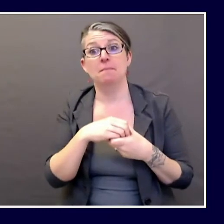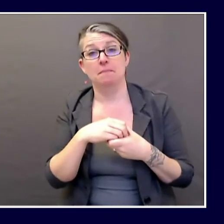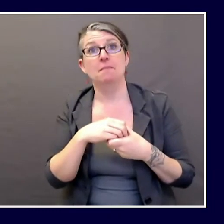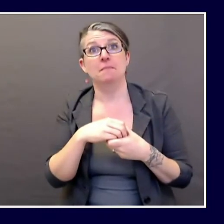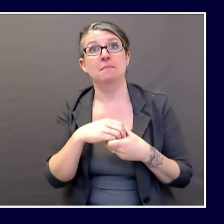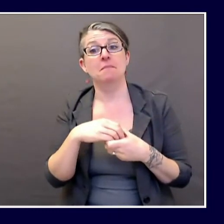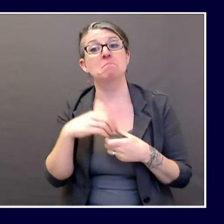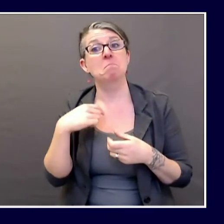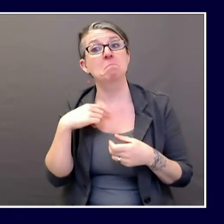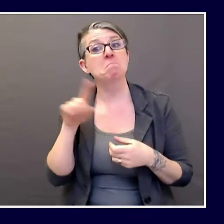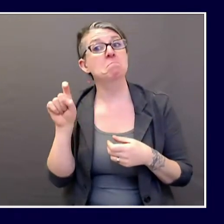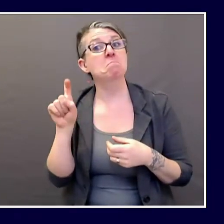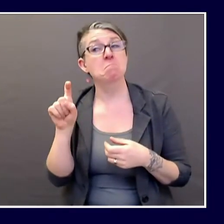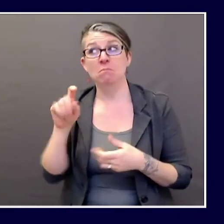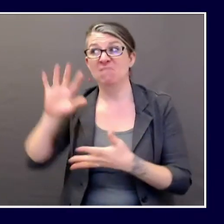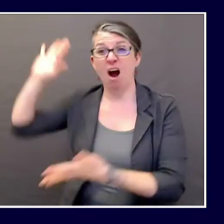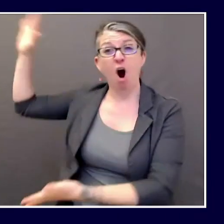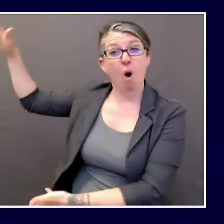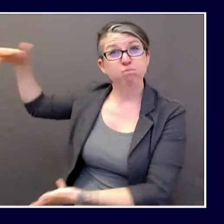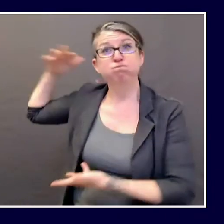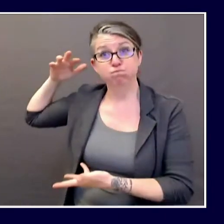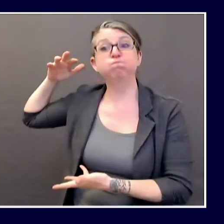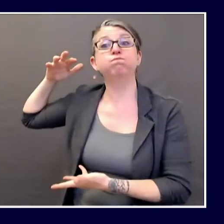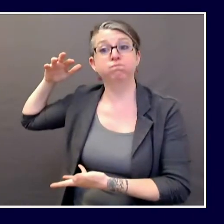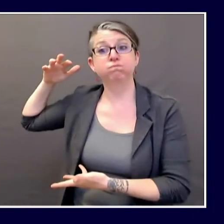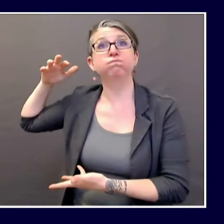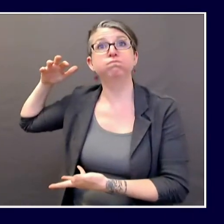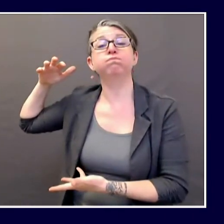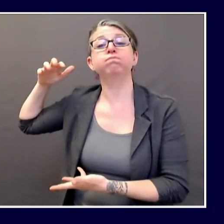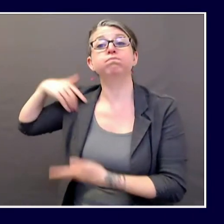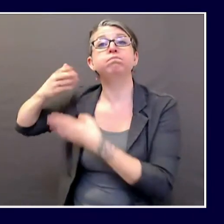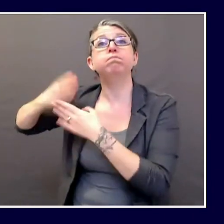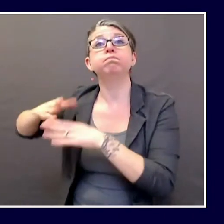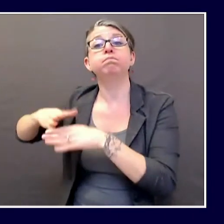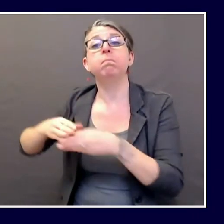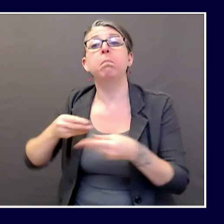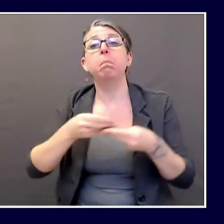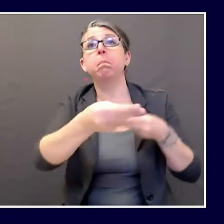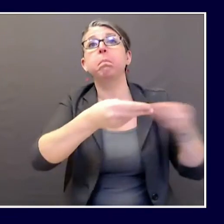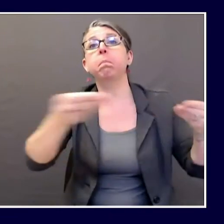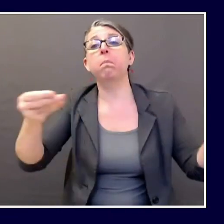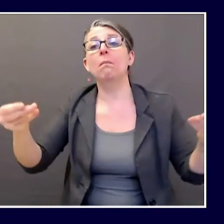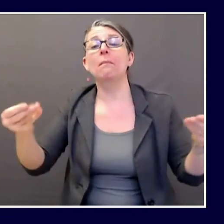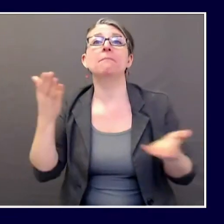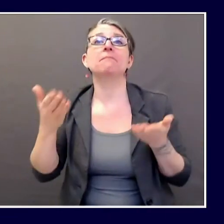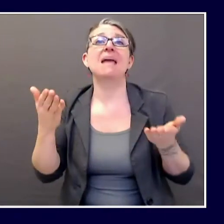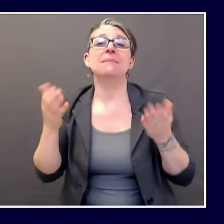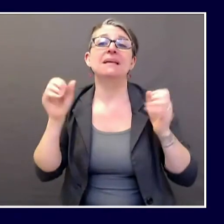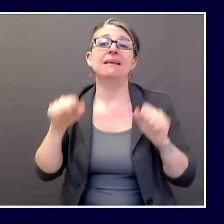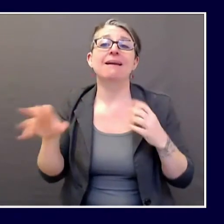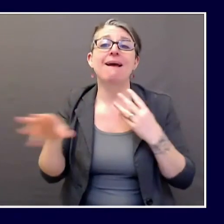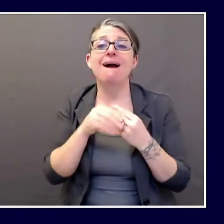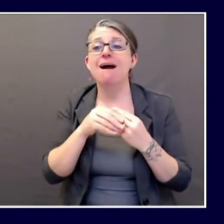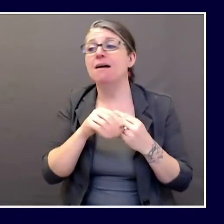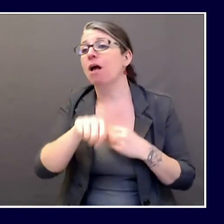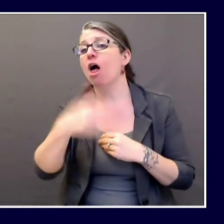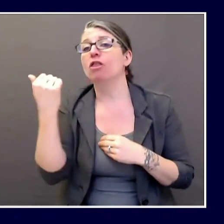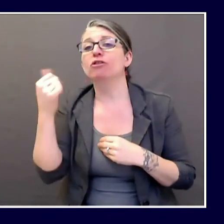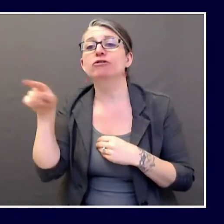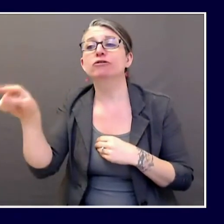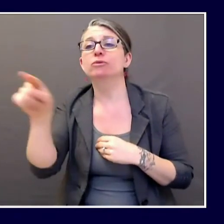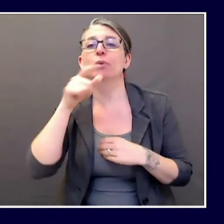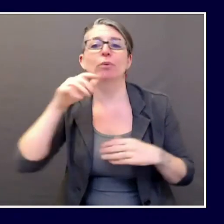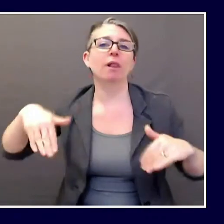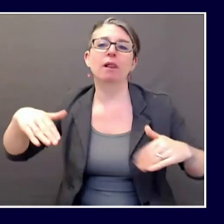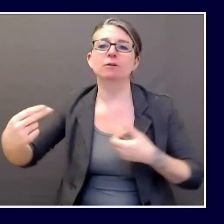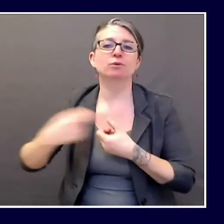independent pharmacies, so on and so forth. So making vaccine available in more venues across the state. The second thing that I think will